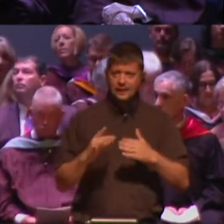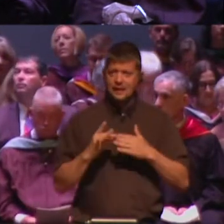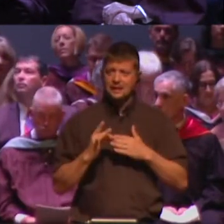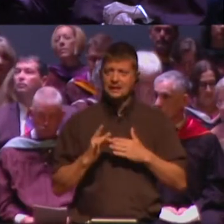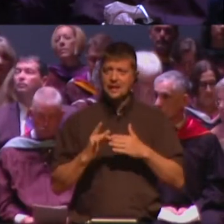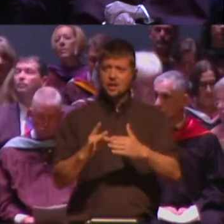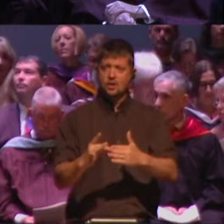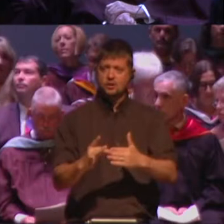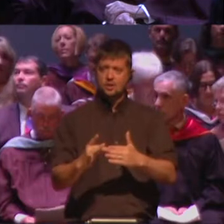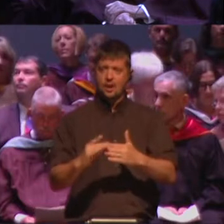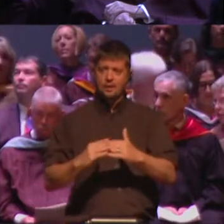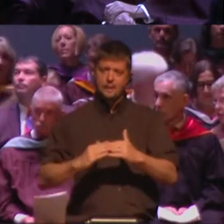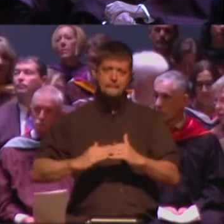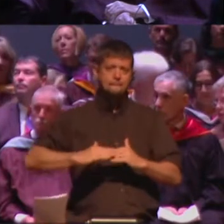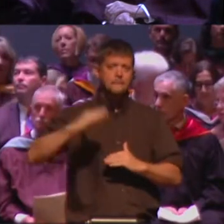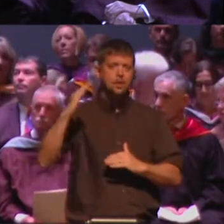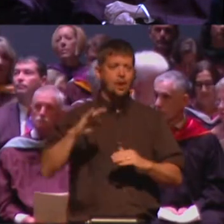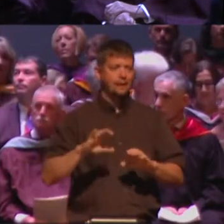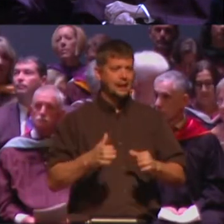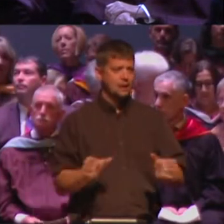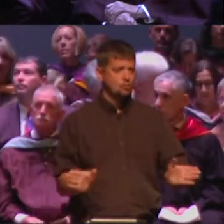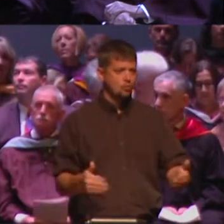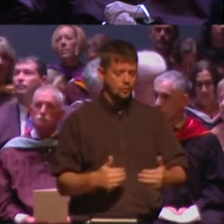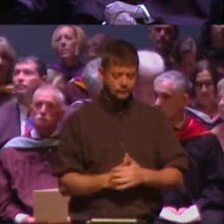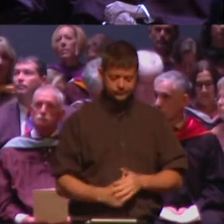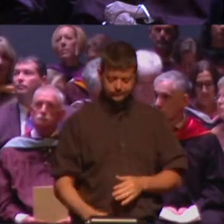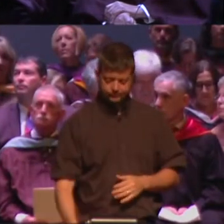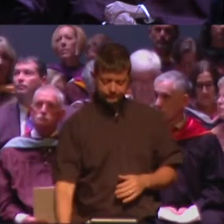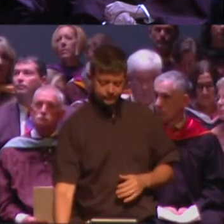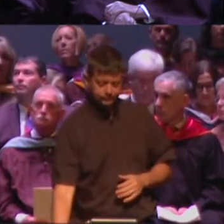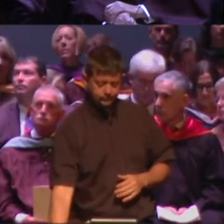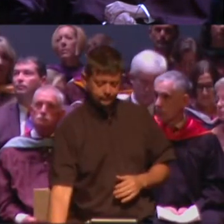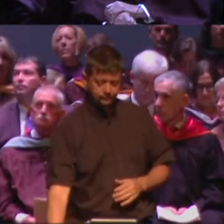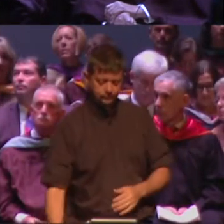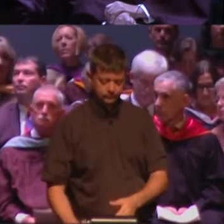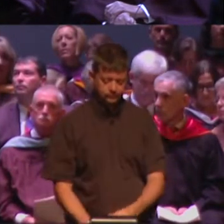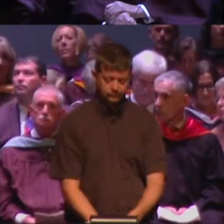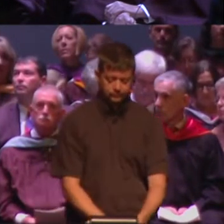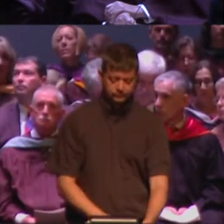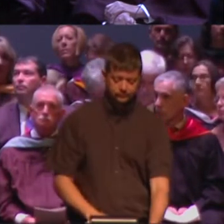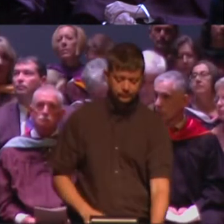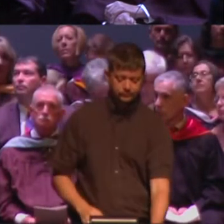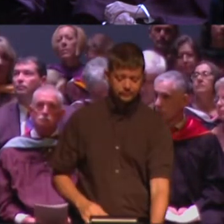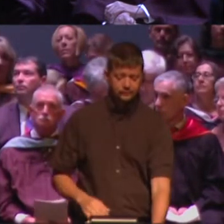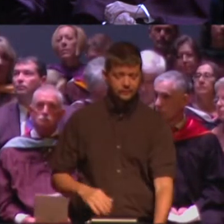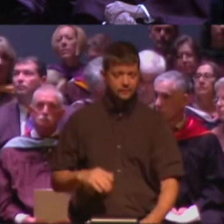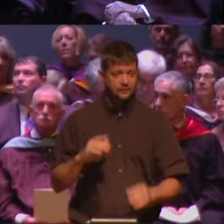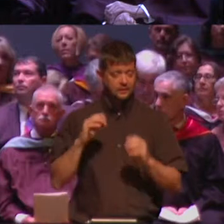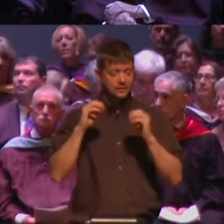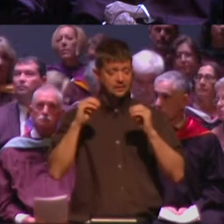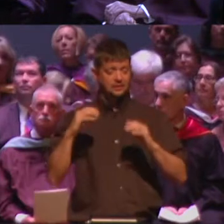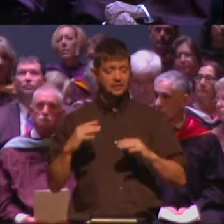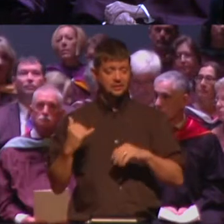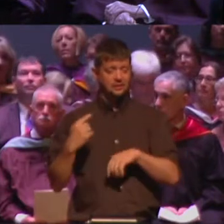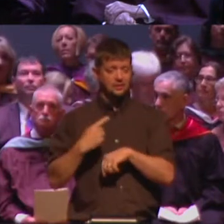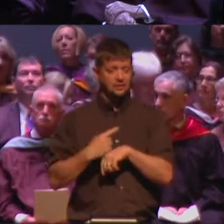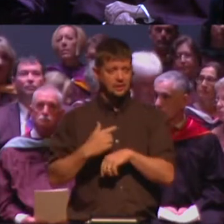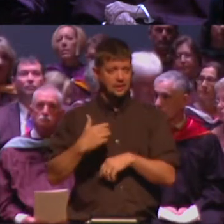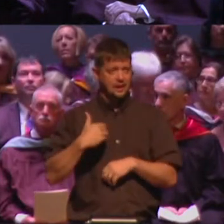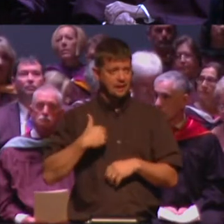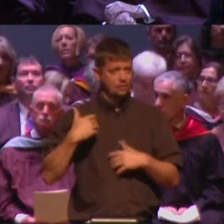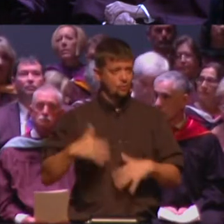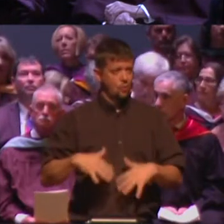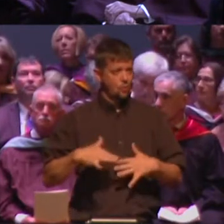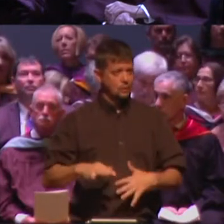roles beyond the classroom. The instructor being honored today is known for creating a rich learning environment